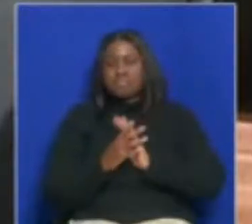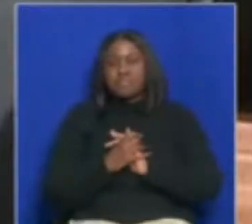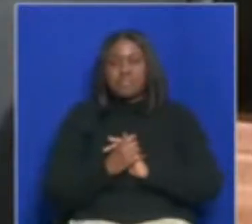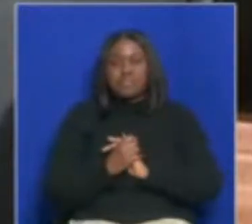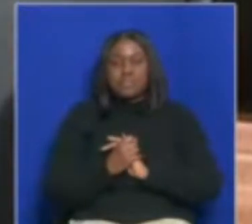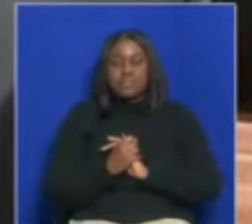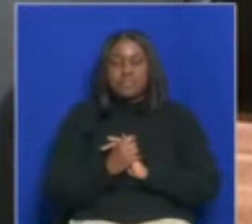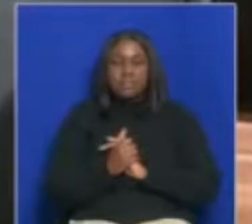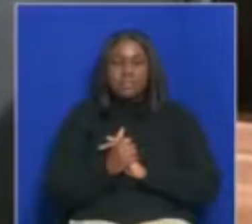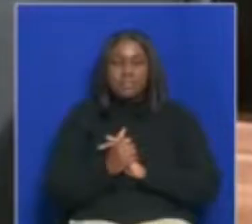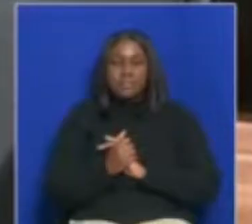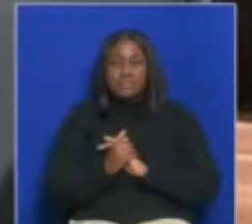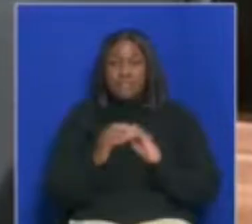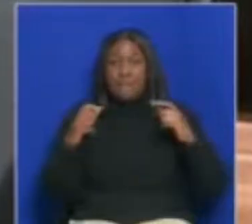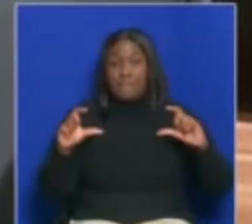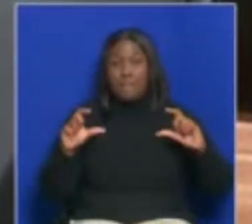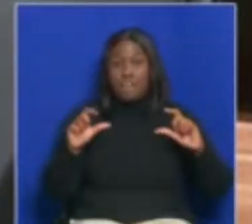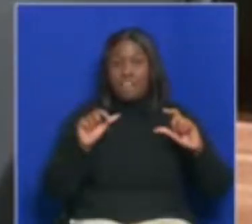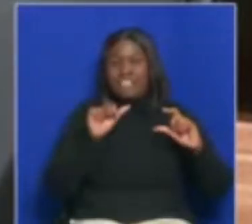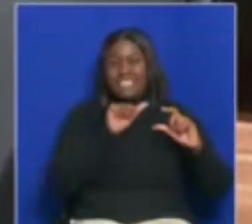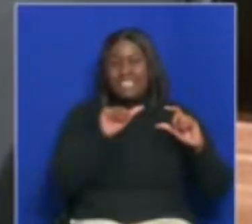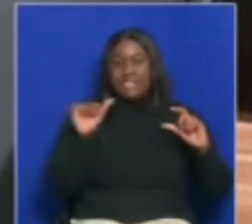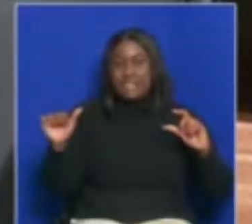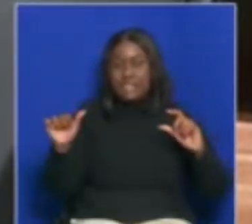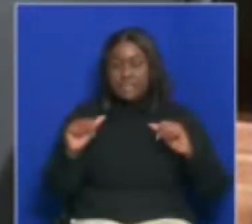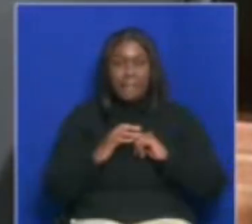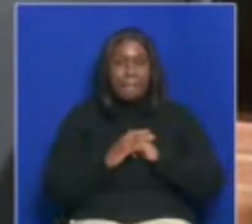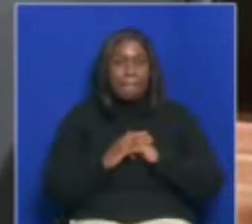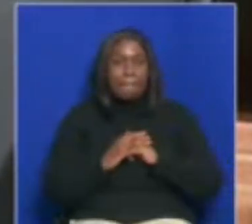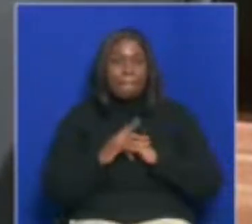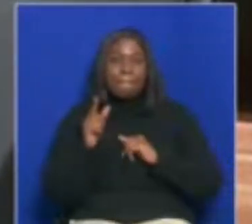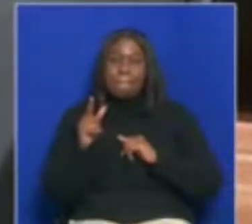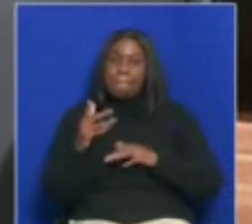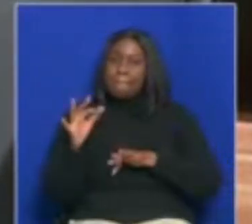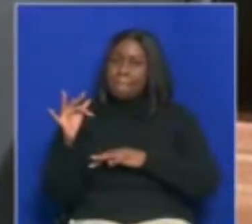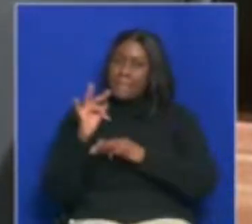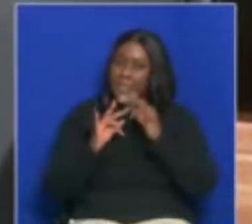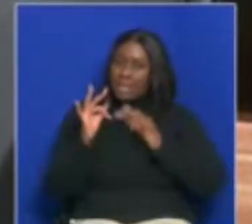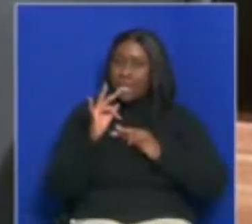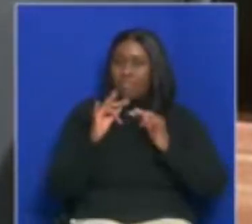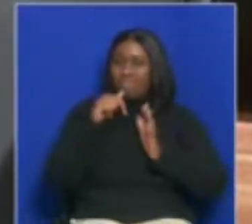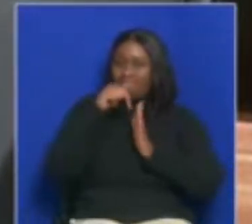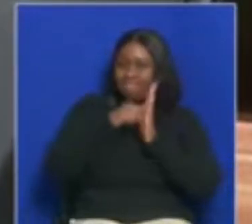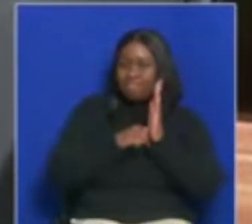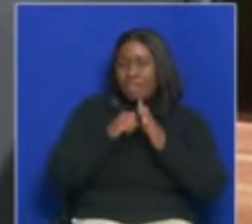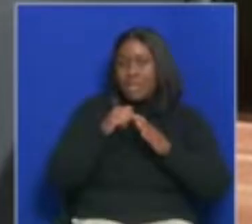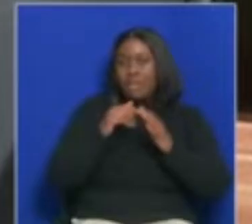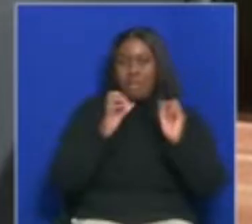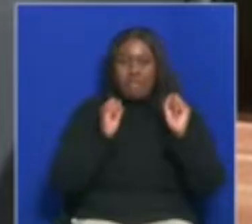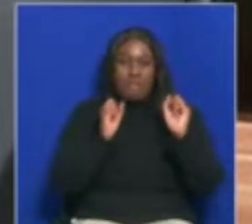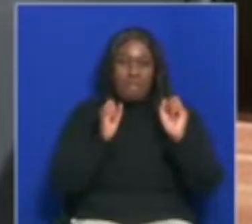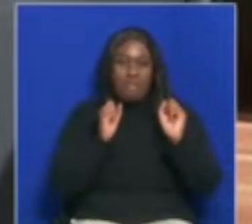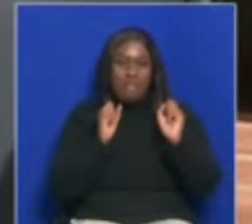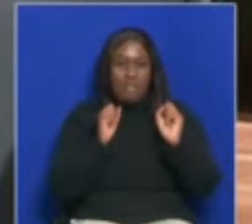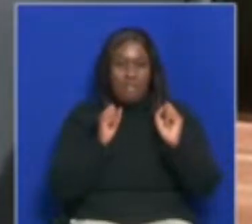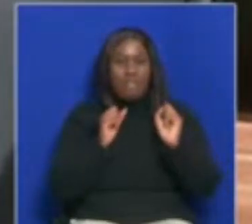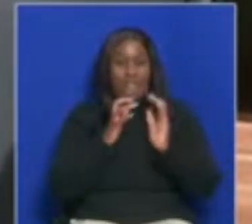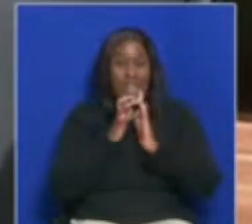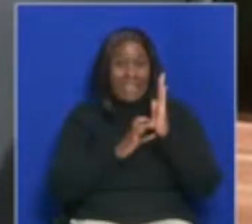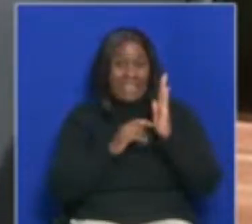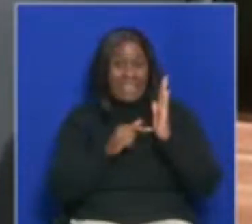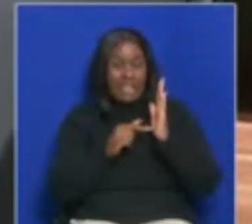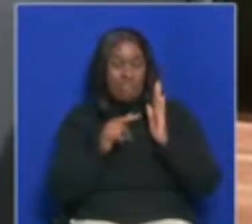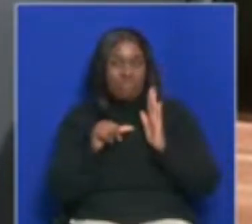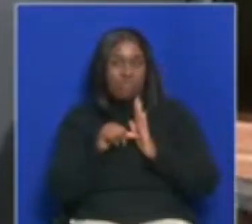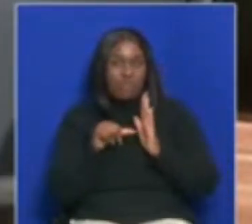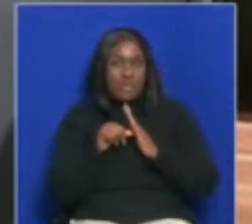paragraph 66, you set out some more detailed evidence, and I think that evidence is important to highlight.